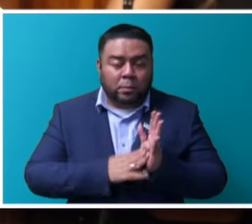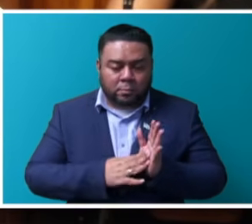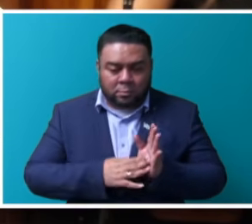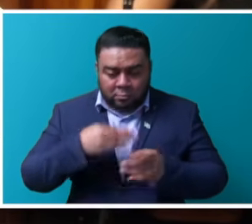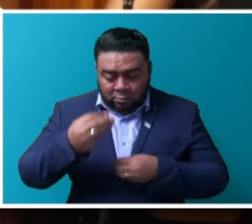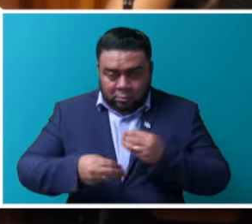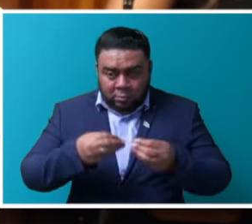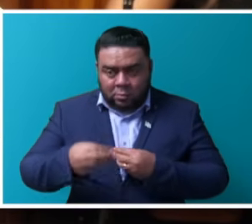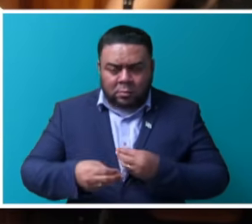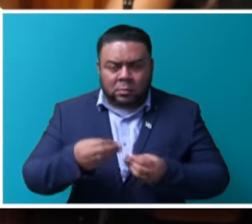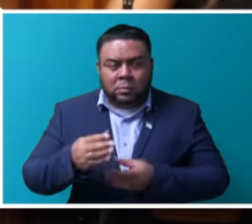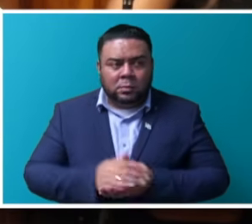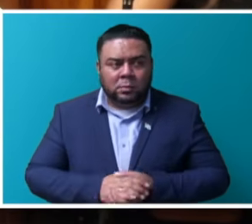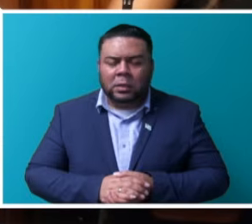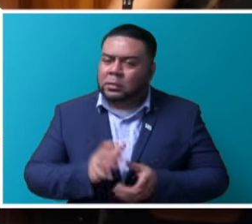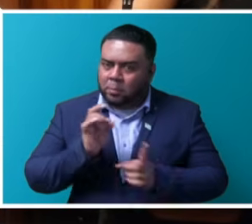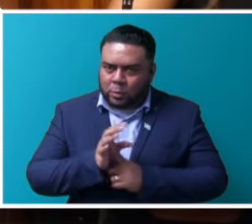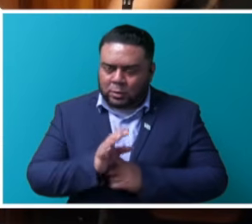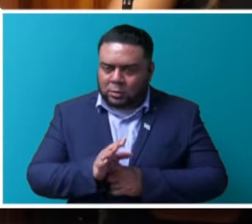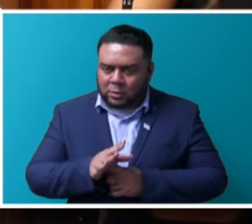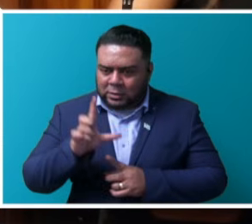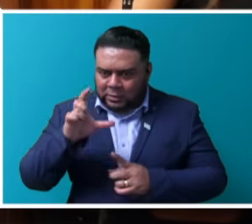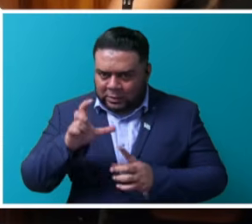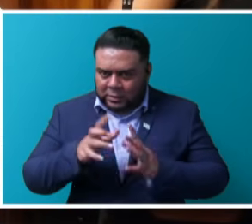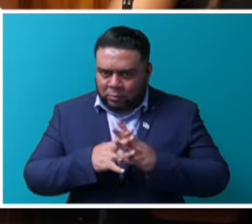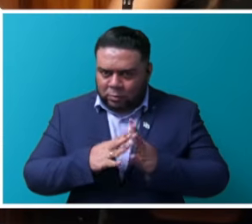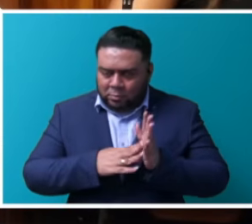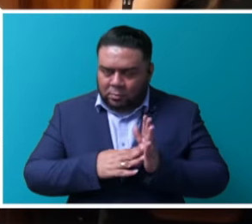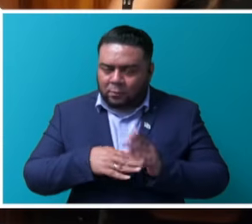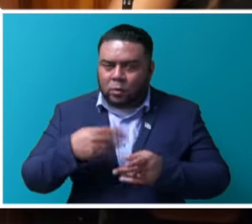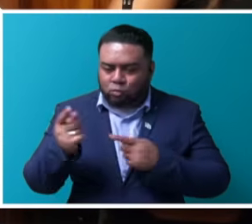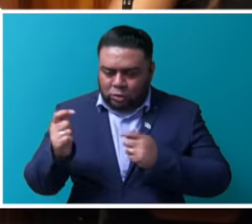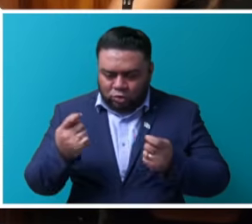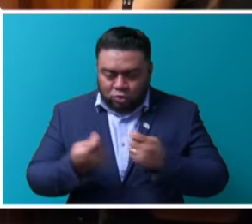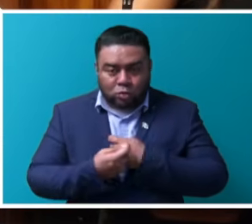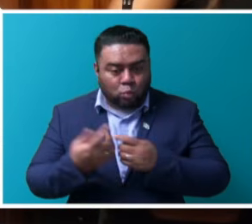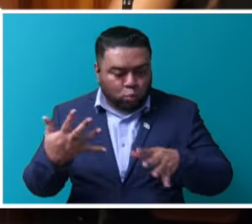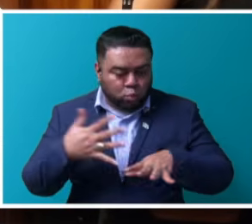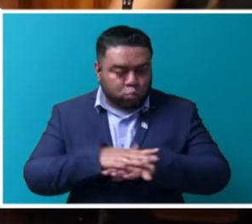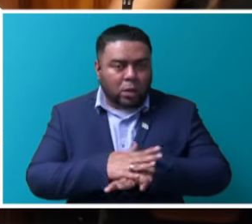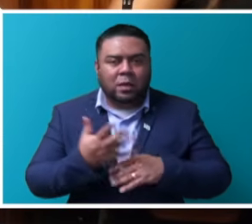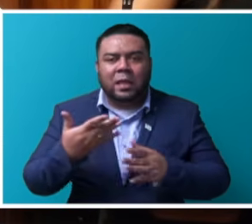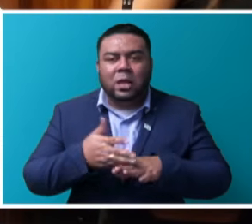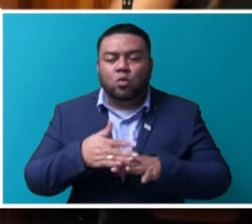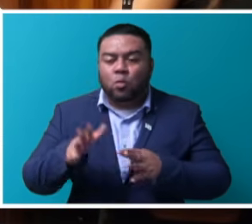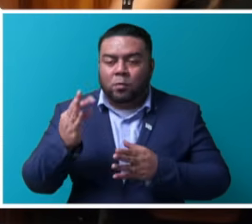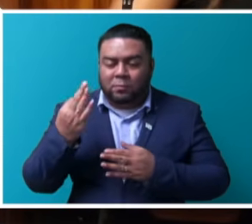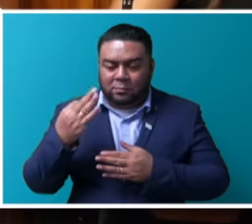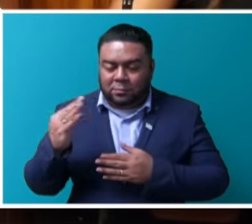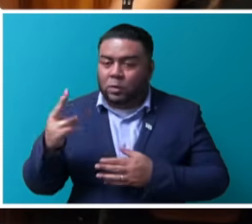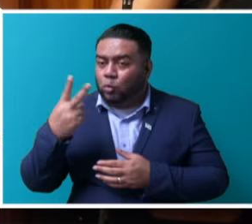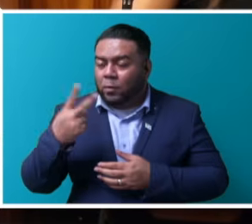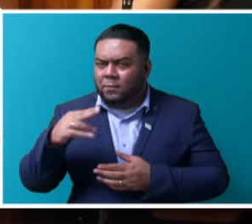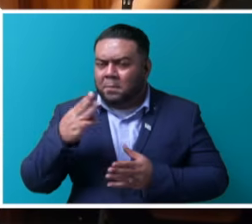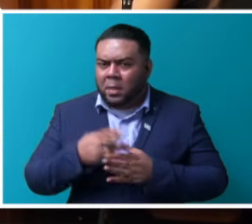until a new hospital is ready is critical, as the transition to a new facility will take time. Over the last 12 months, we have